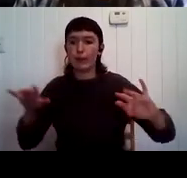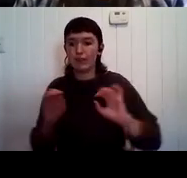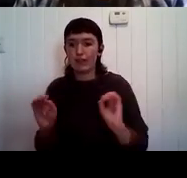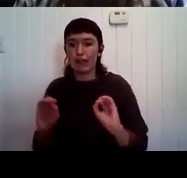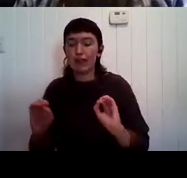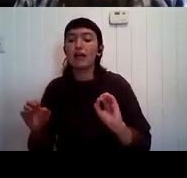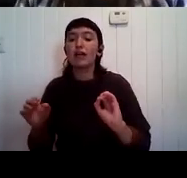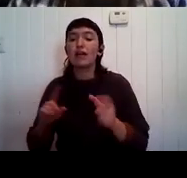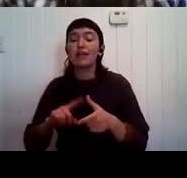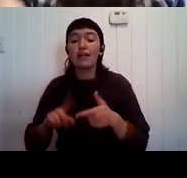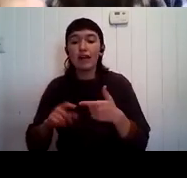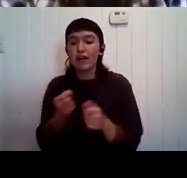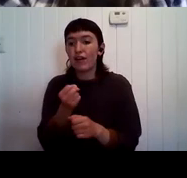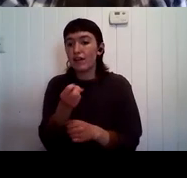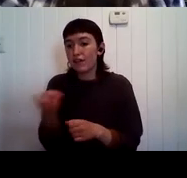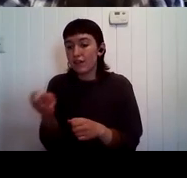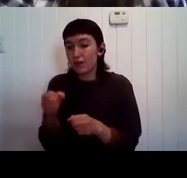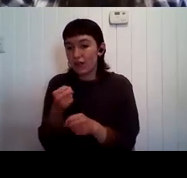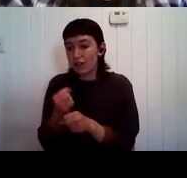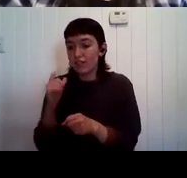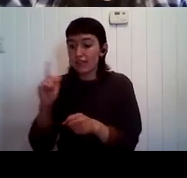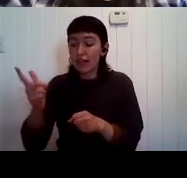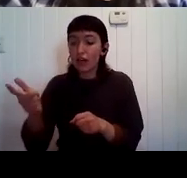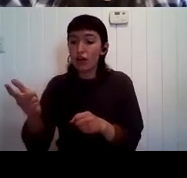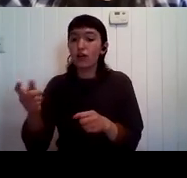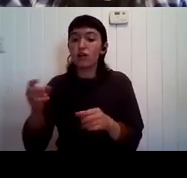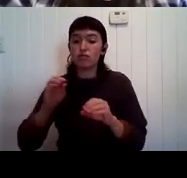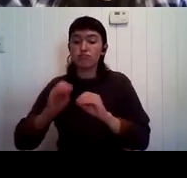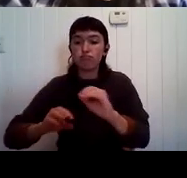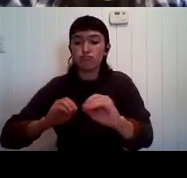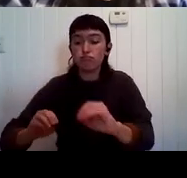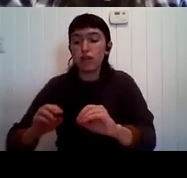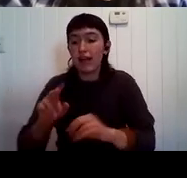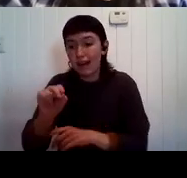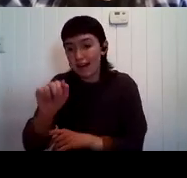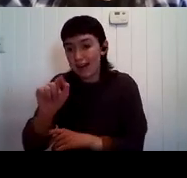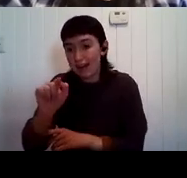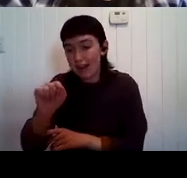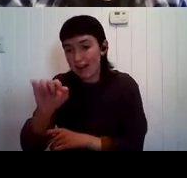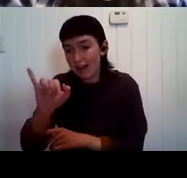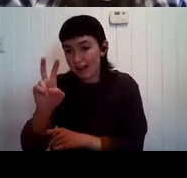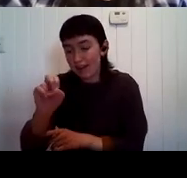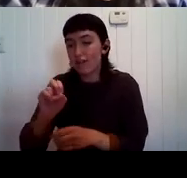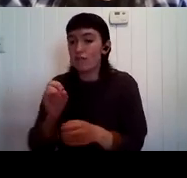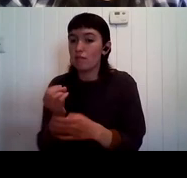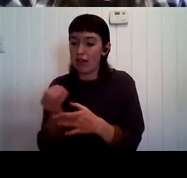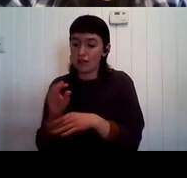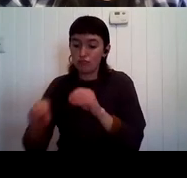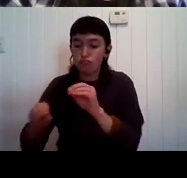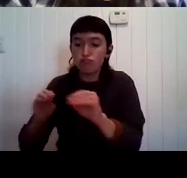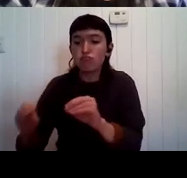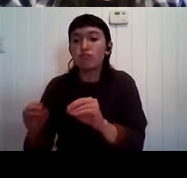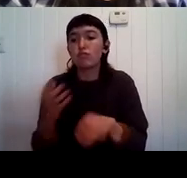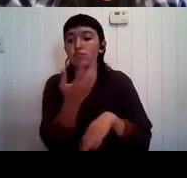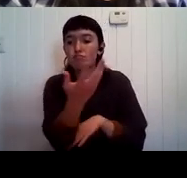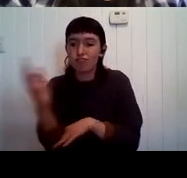within just a matter of years. But keep in mind, people, the population, the human population is growing, growing, growing on